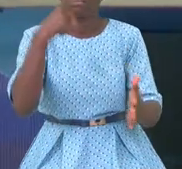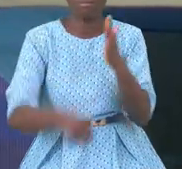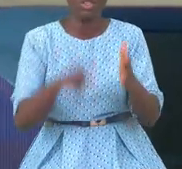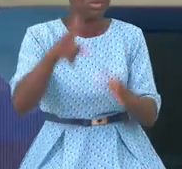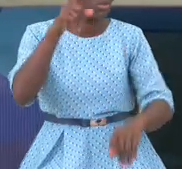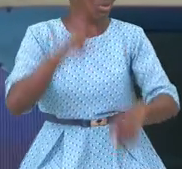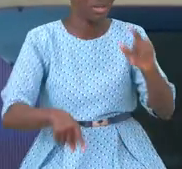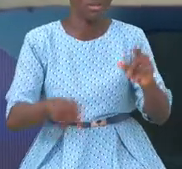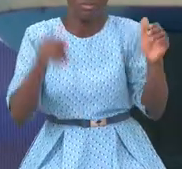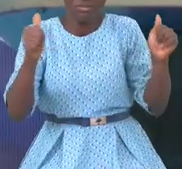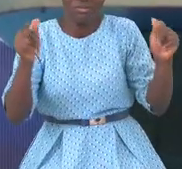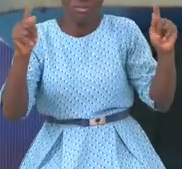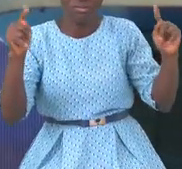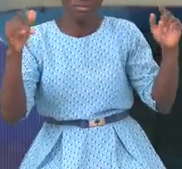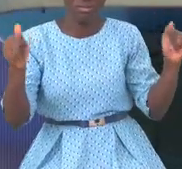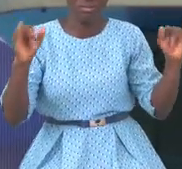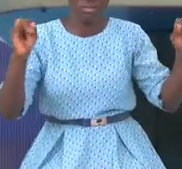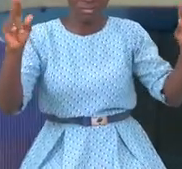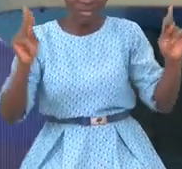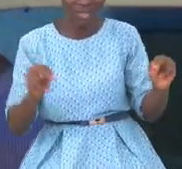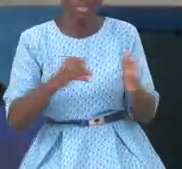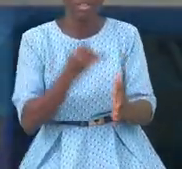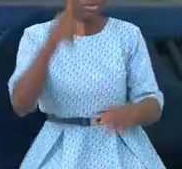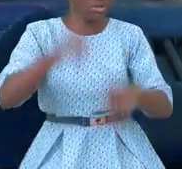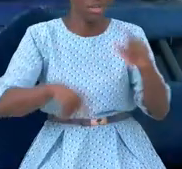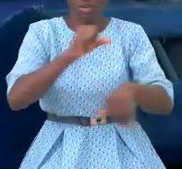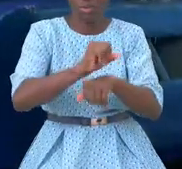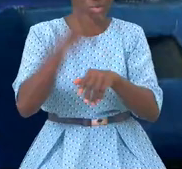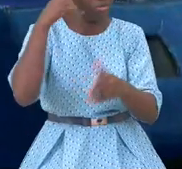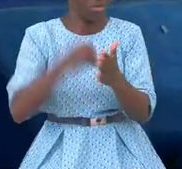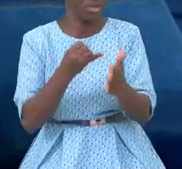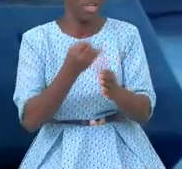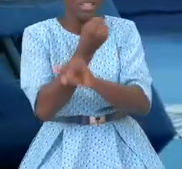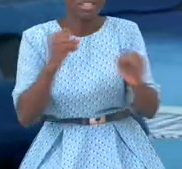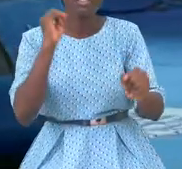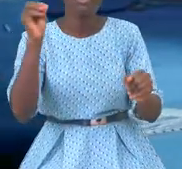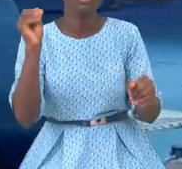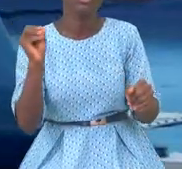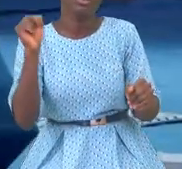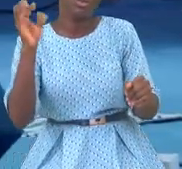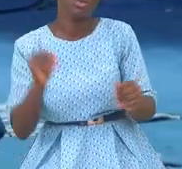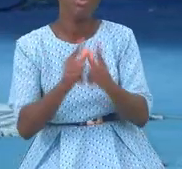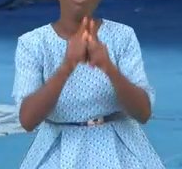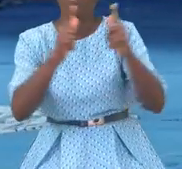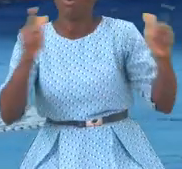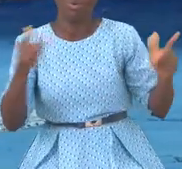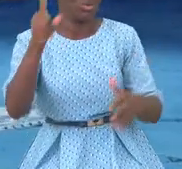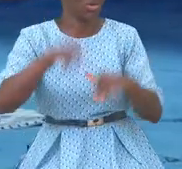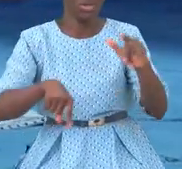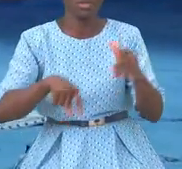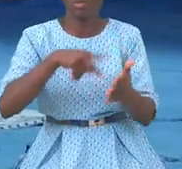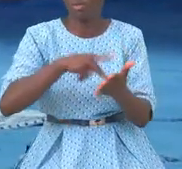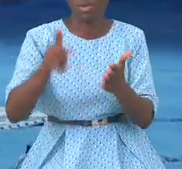so deep, is so wide, you cannot attain. But you can come like a beggar You